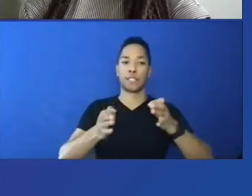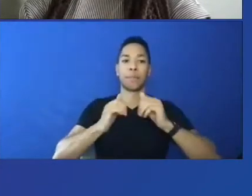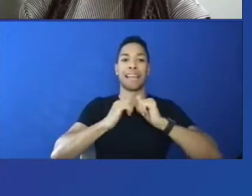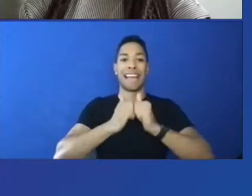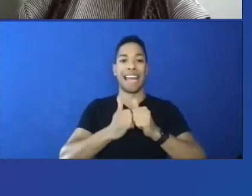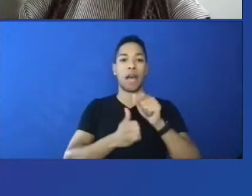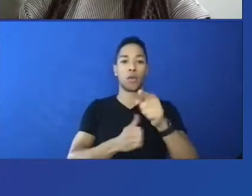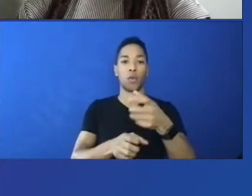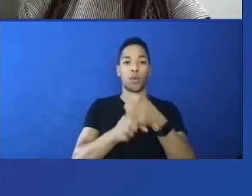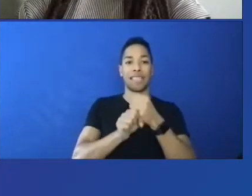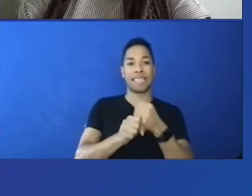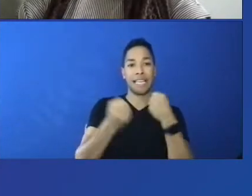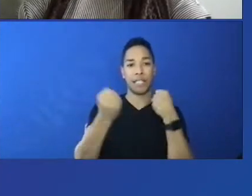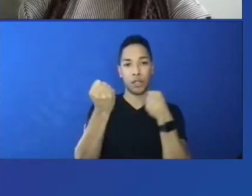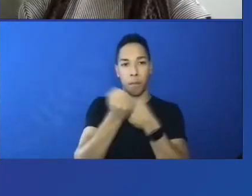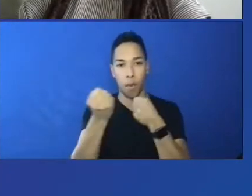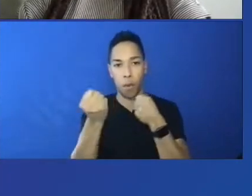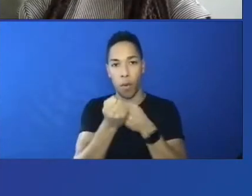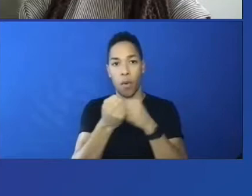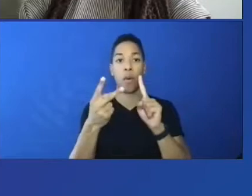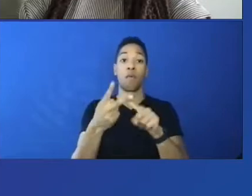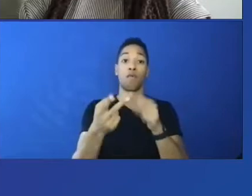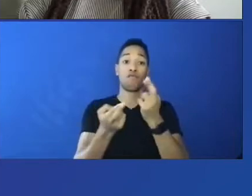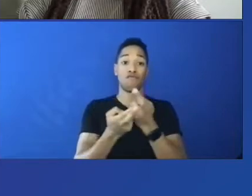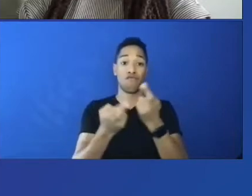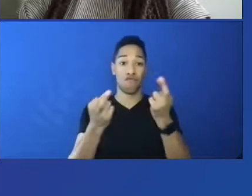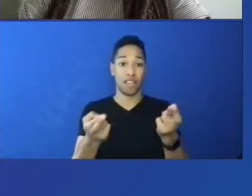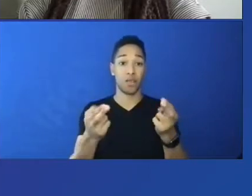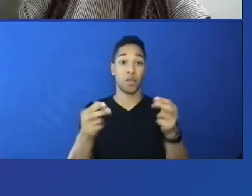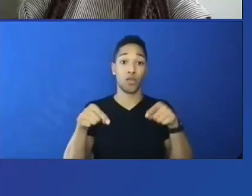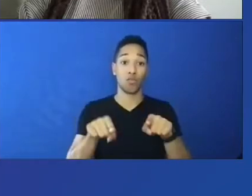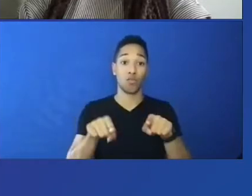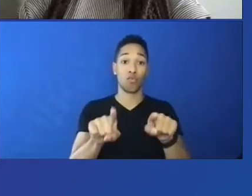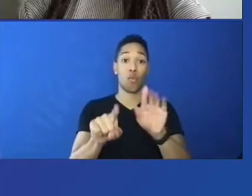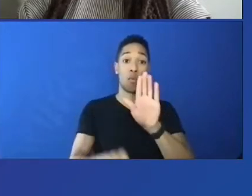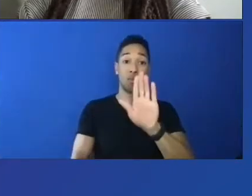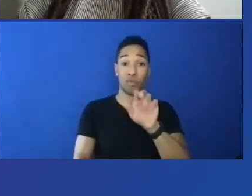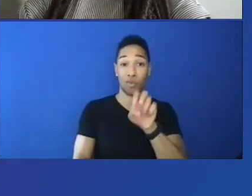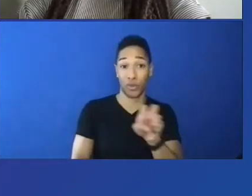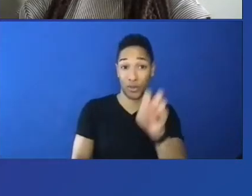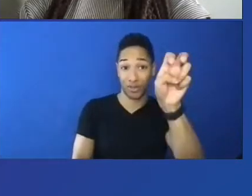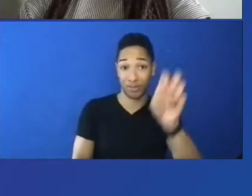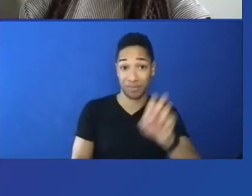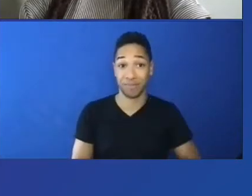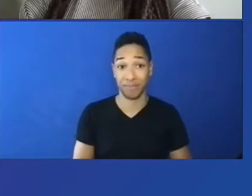the support and resources you need along that journey.